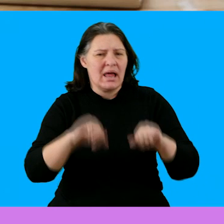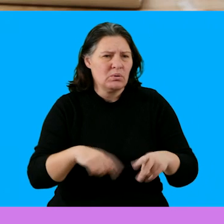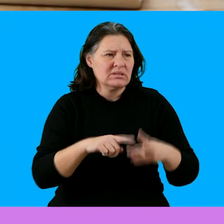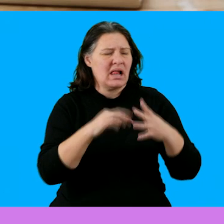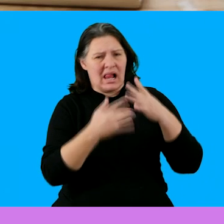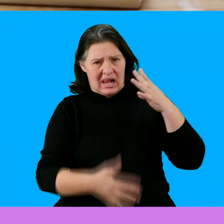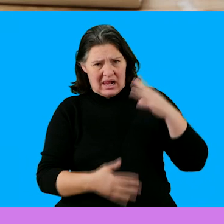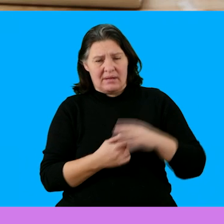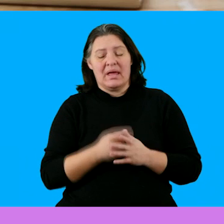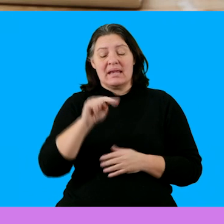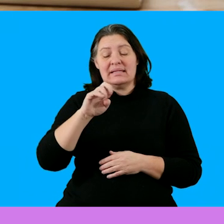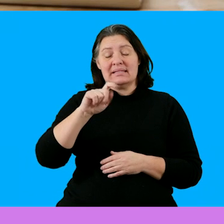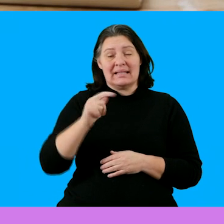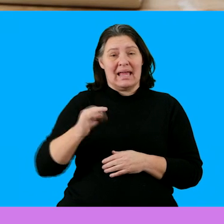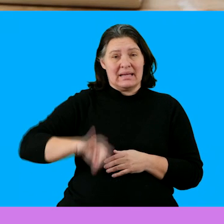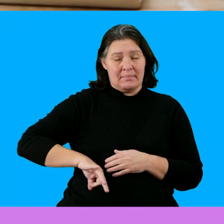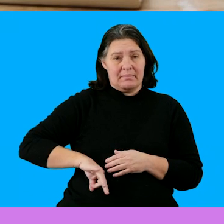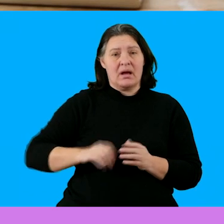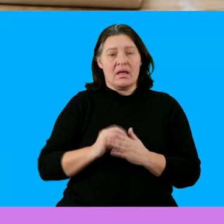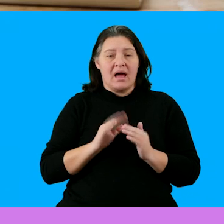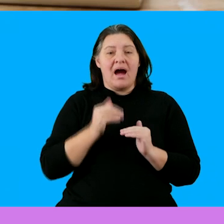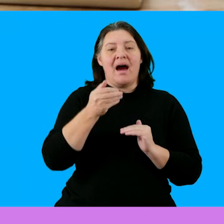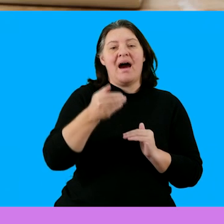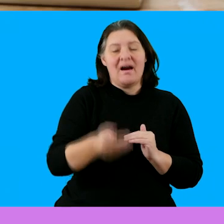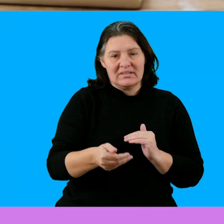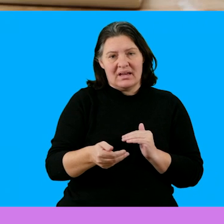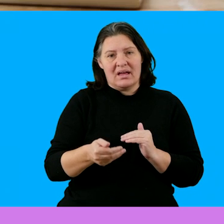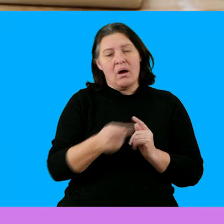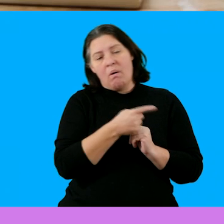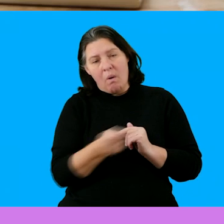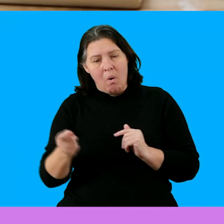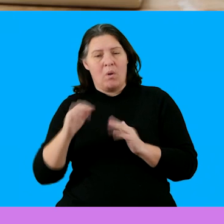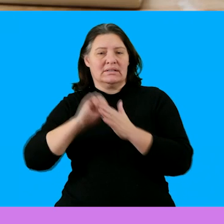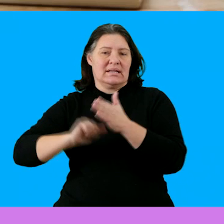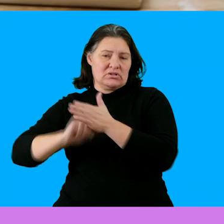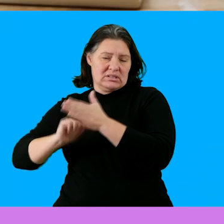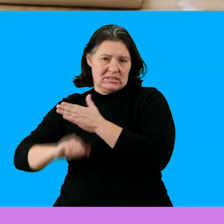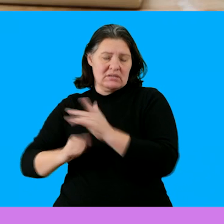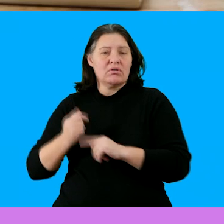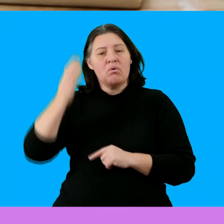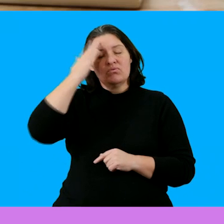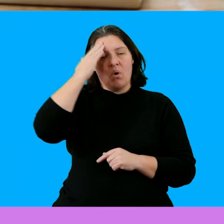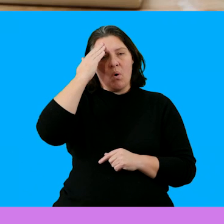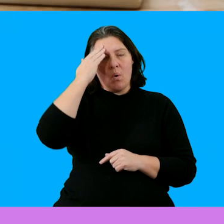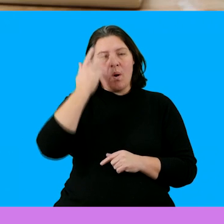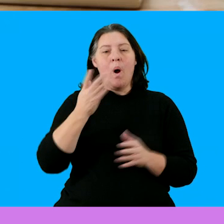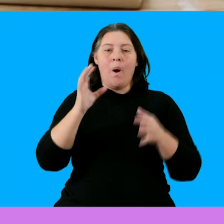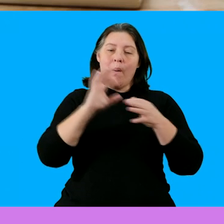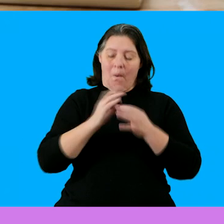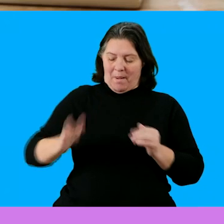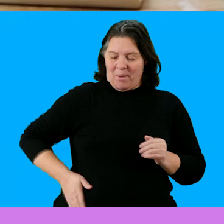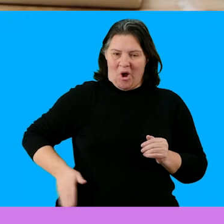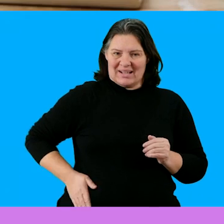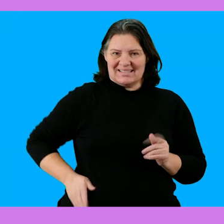etc. Then net income, that's income after all deductions. And that's also known as your take-home